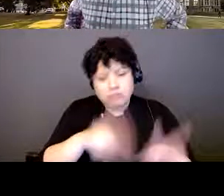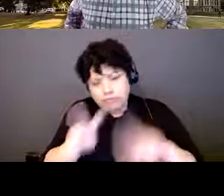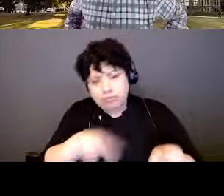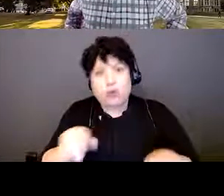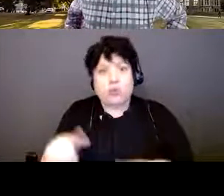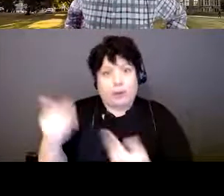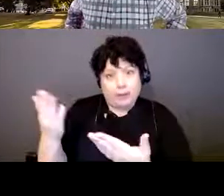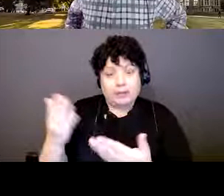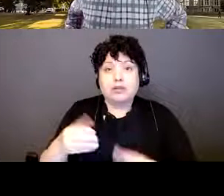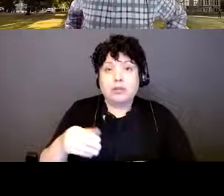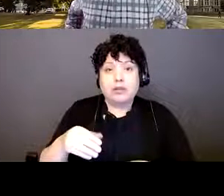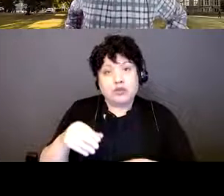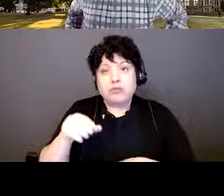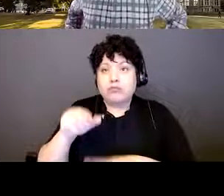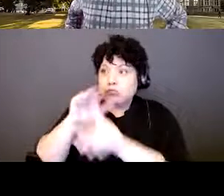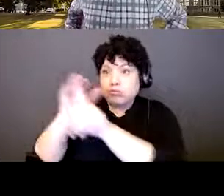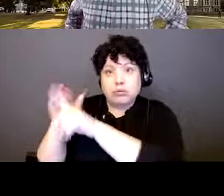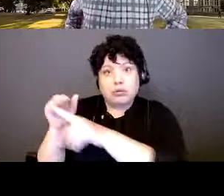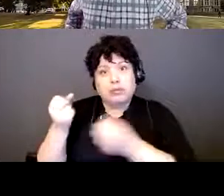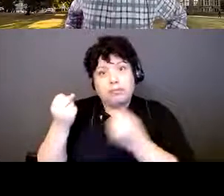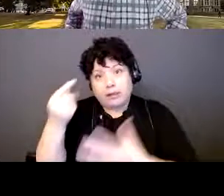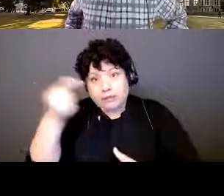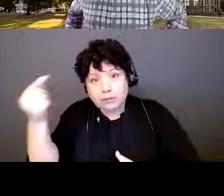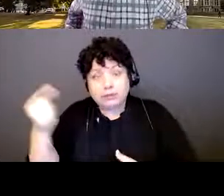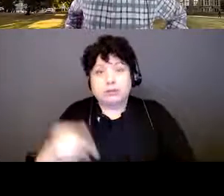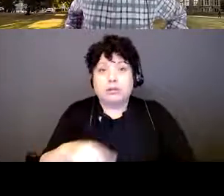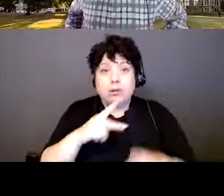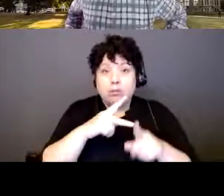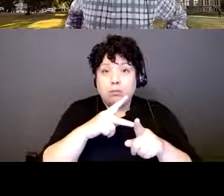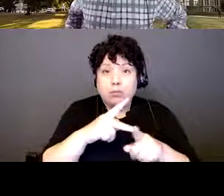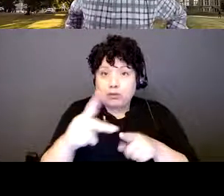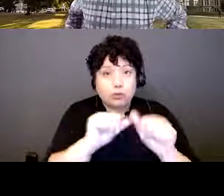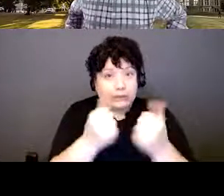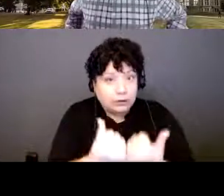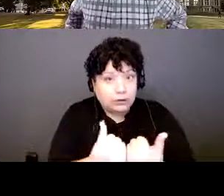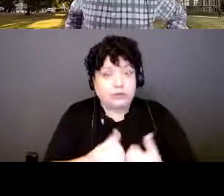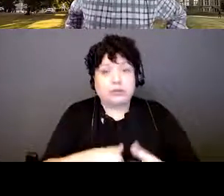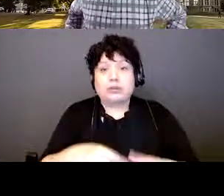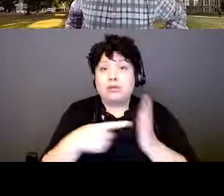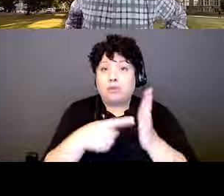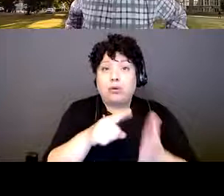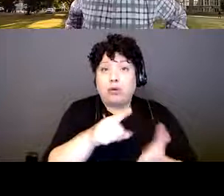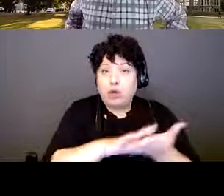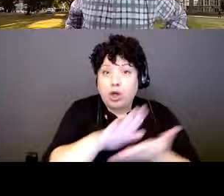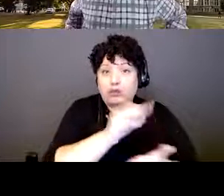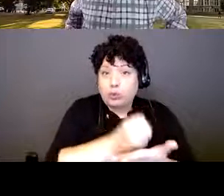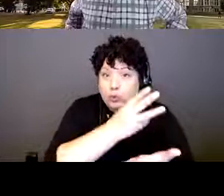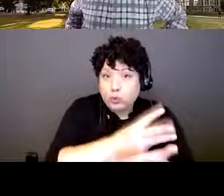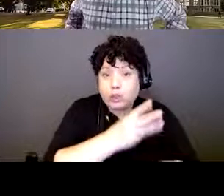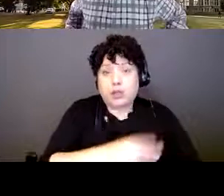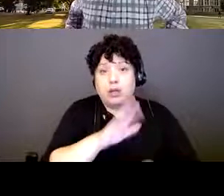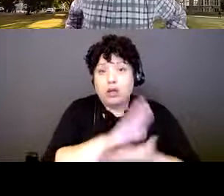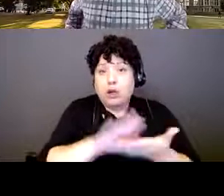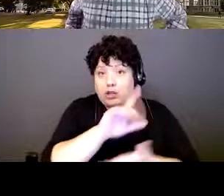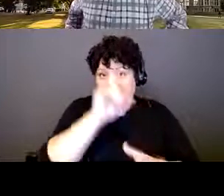different government ministries, and they may go to professional bodies, such as the College of Social Workers or College of